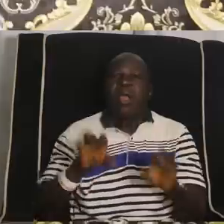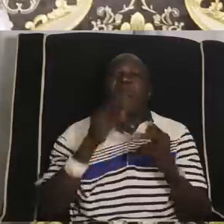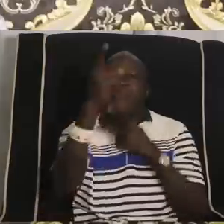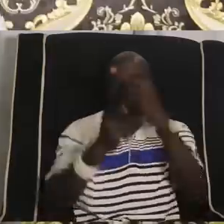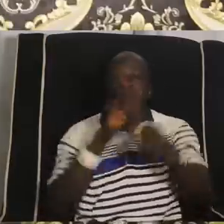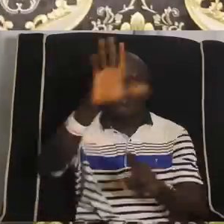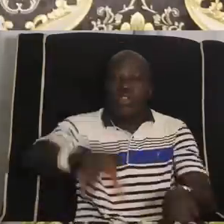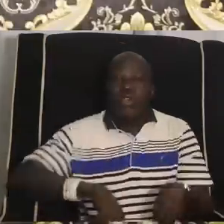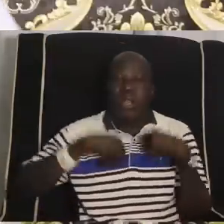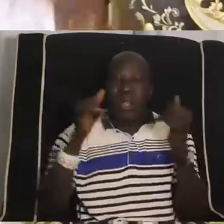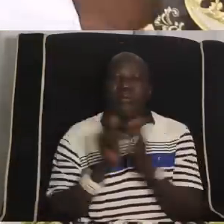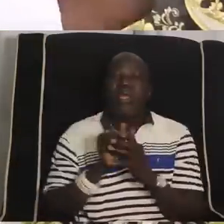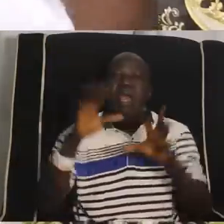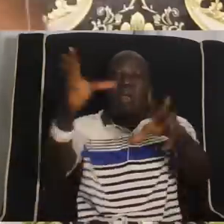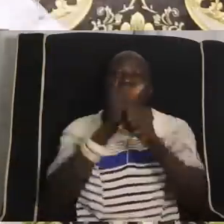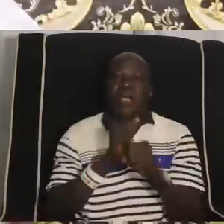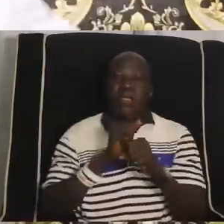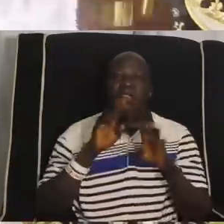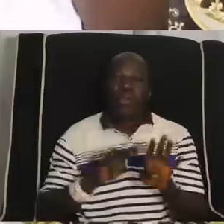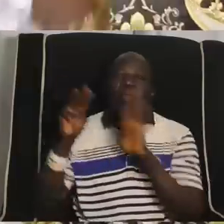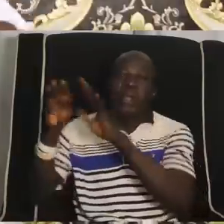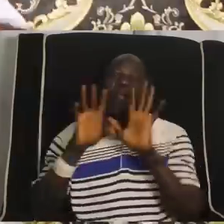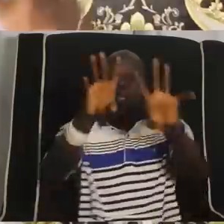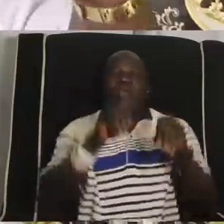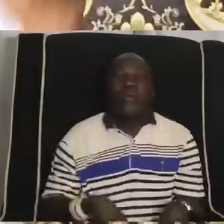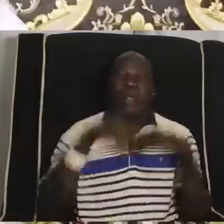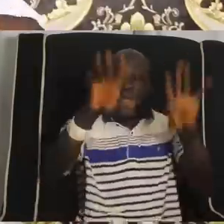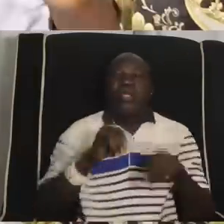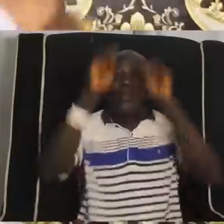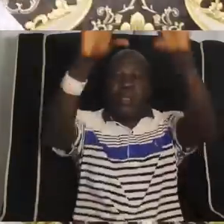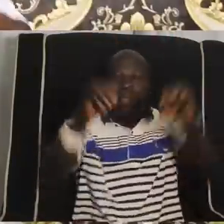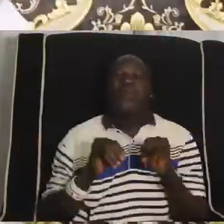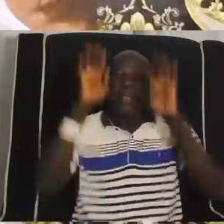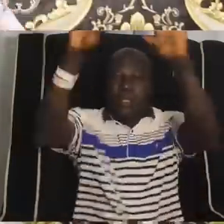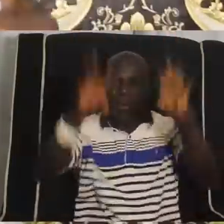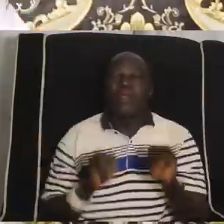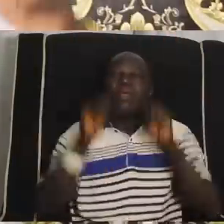aye e. O ya gba yanu. Amen. Gba yanu. Amen.